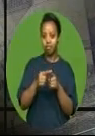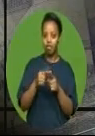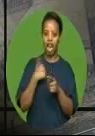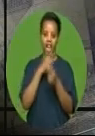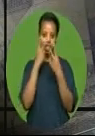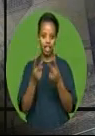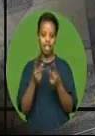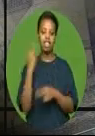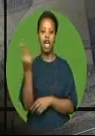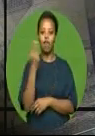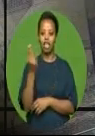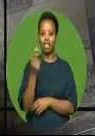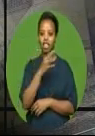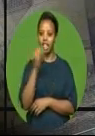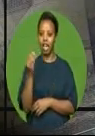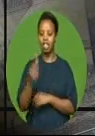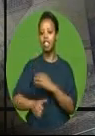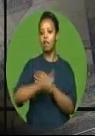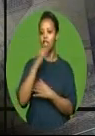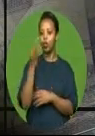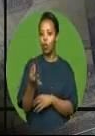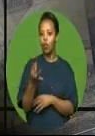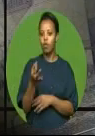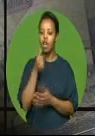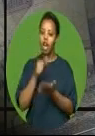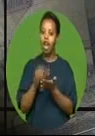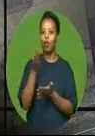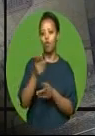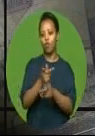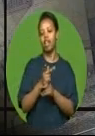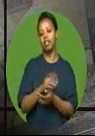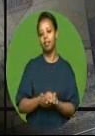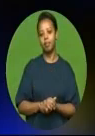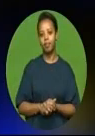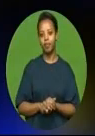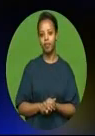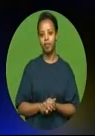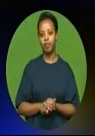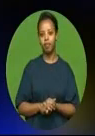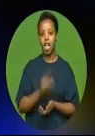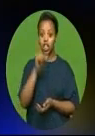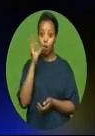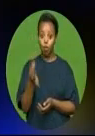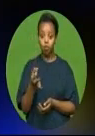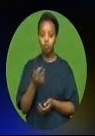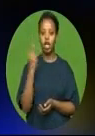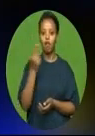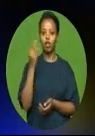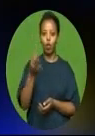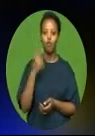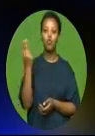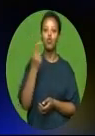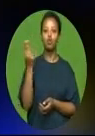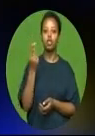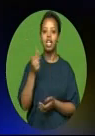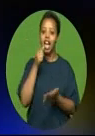the advantages and disadvantages of letter of credit. Some of the advantages of